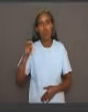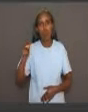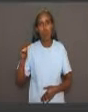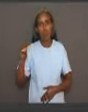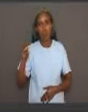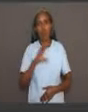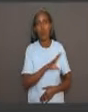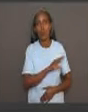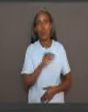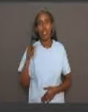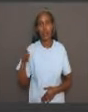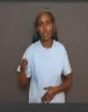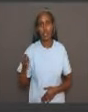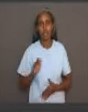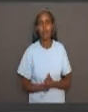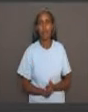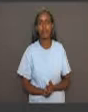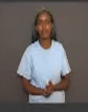O and P.